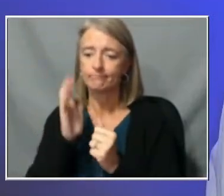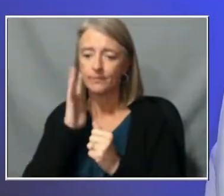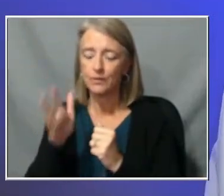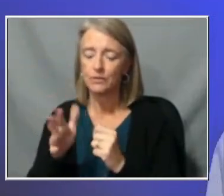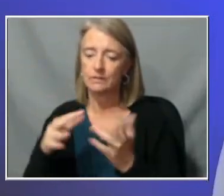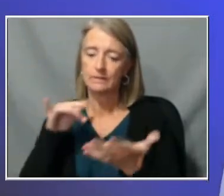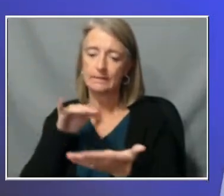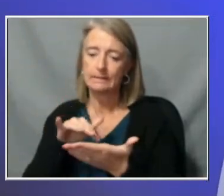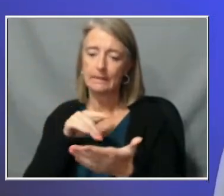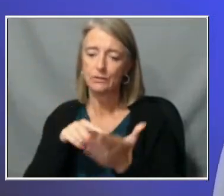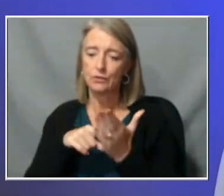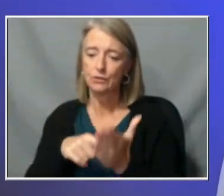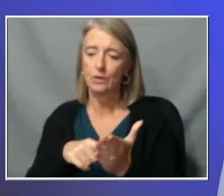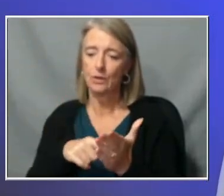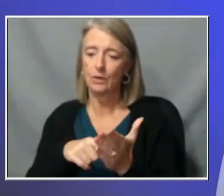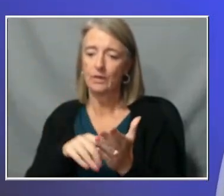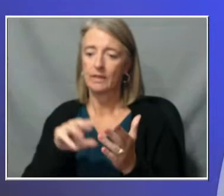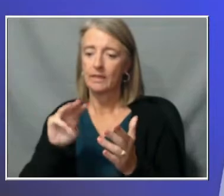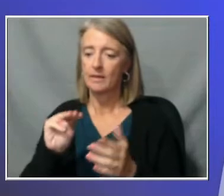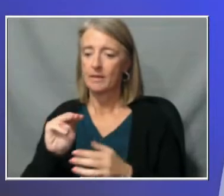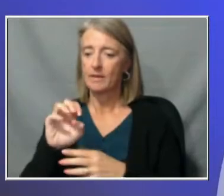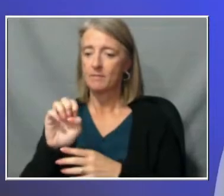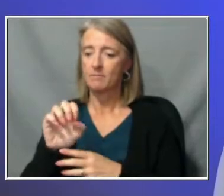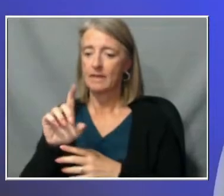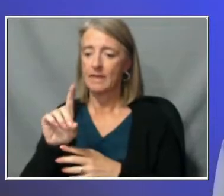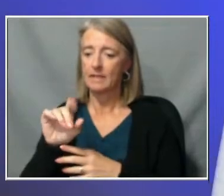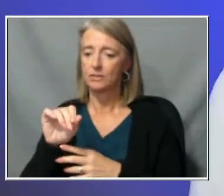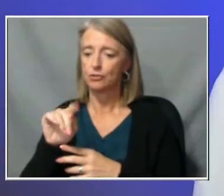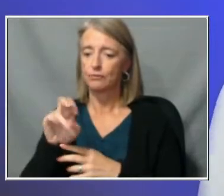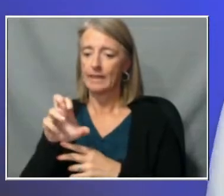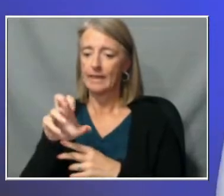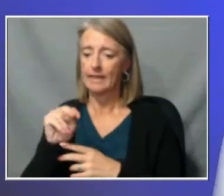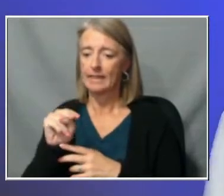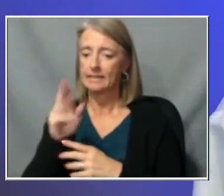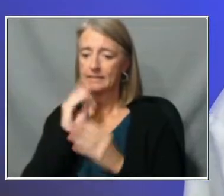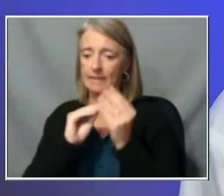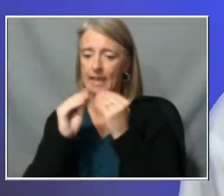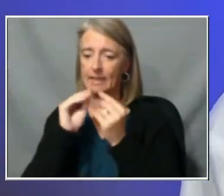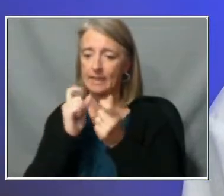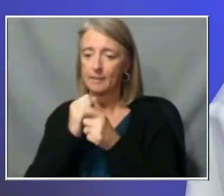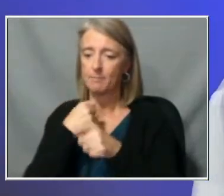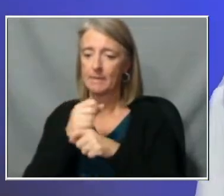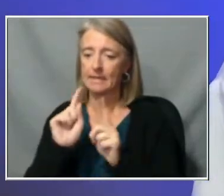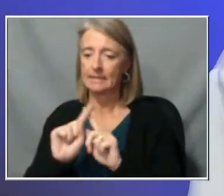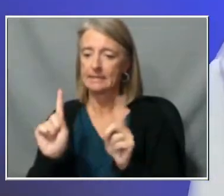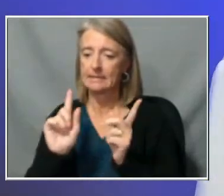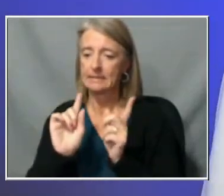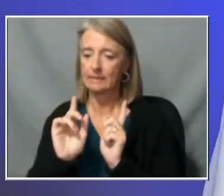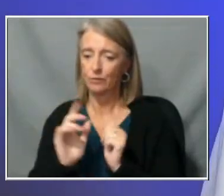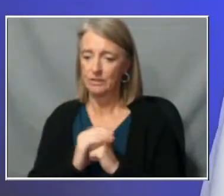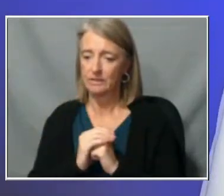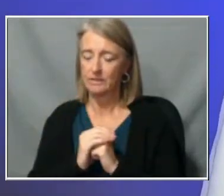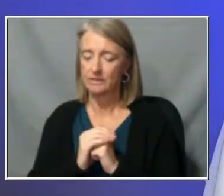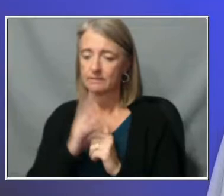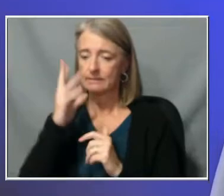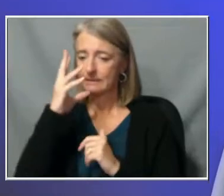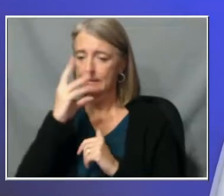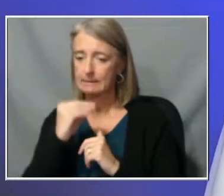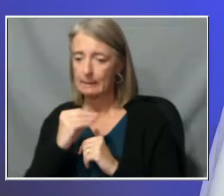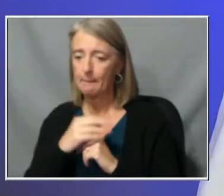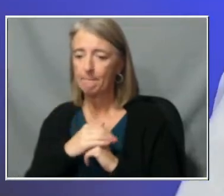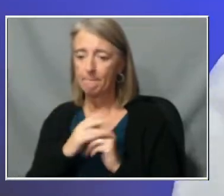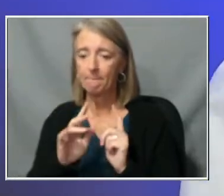that show that a Mediterranean diet can make a huge difference. And these are things that are preventive. Sleep is a